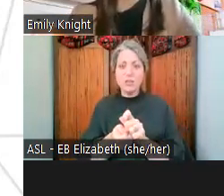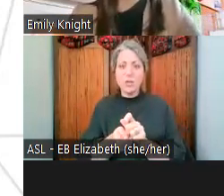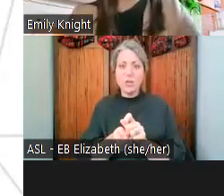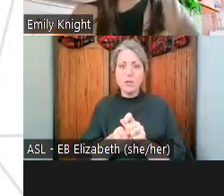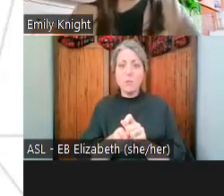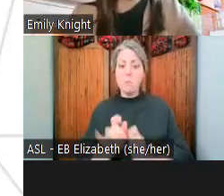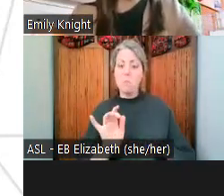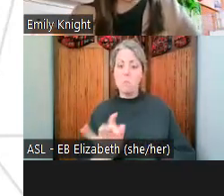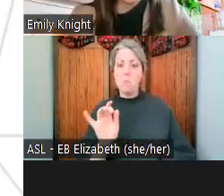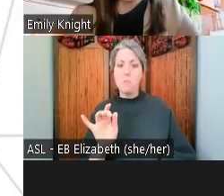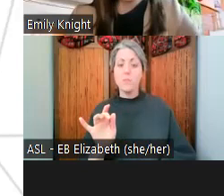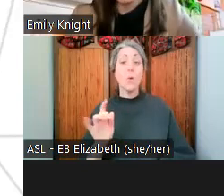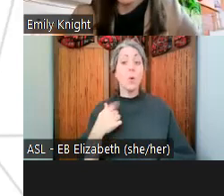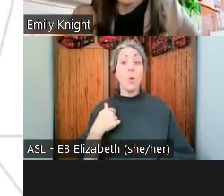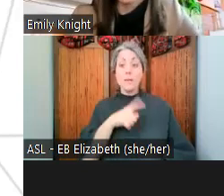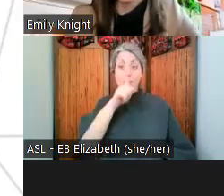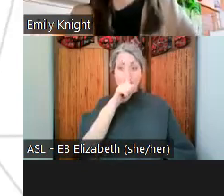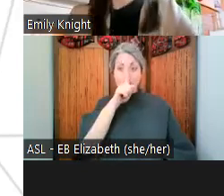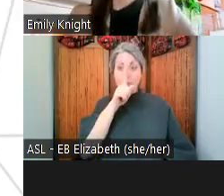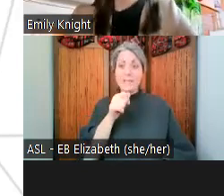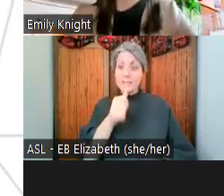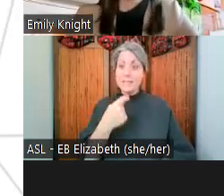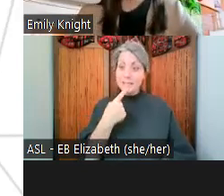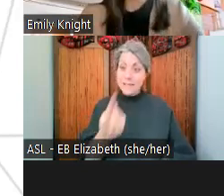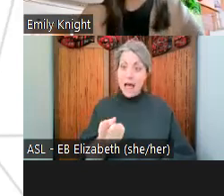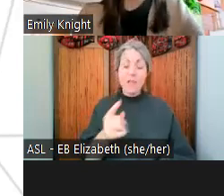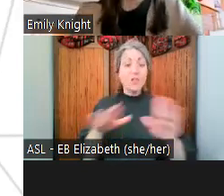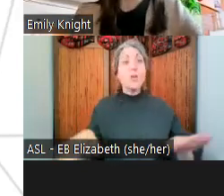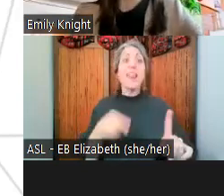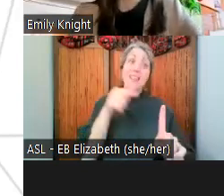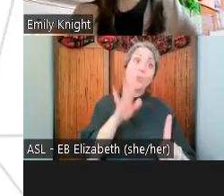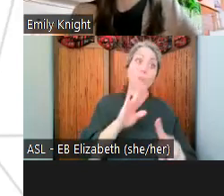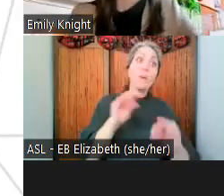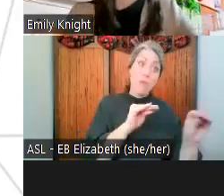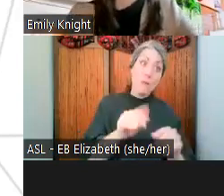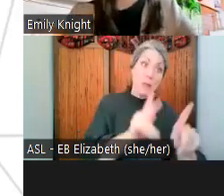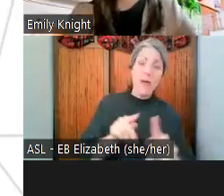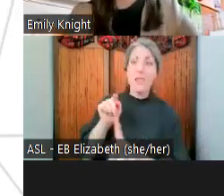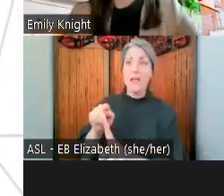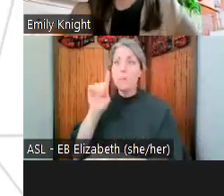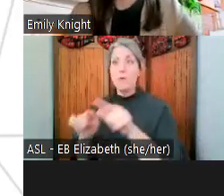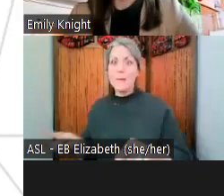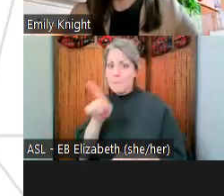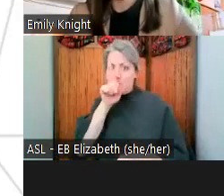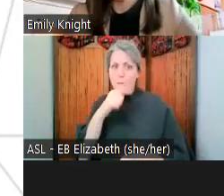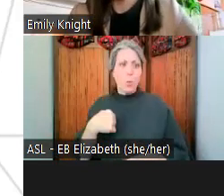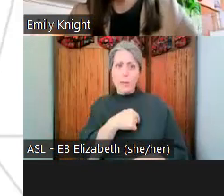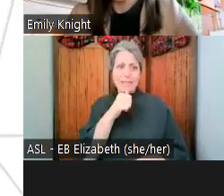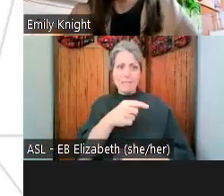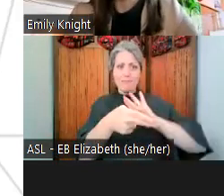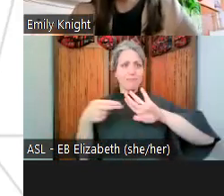We didn't tell the children that some of the dots showed moving people. And so they were really not paying